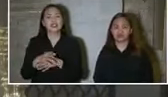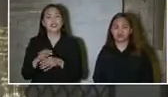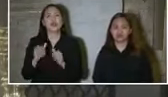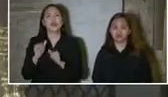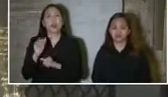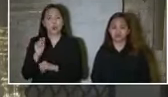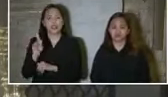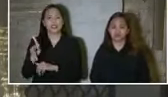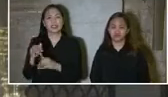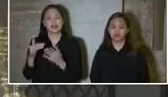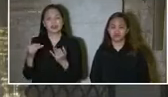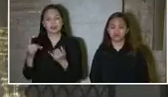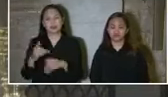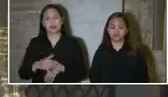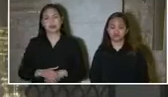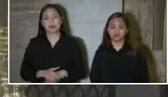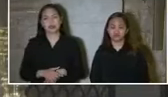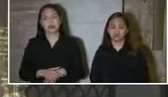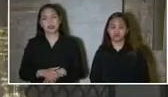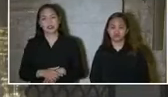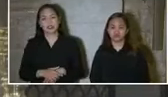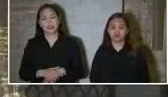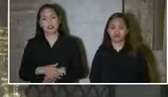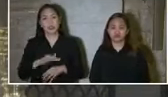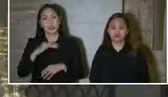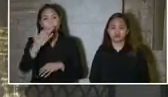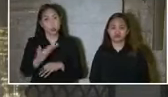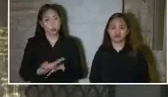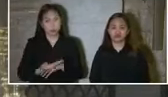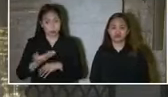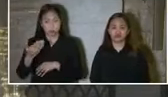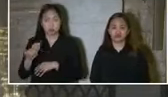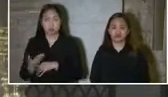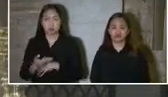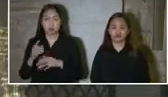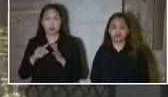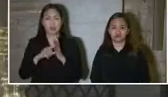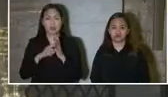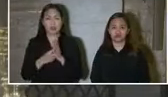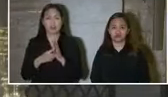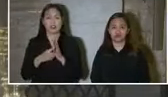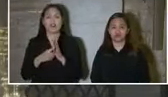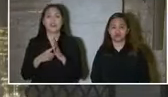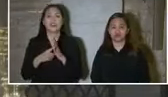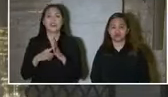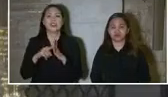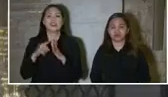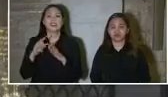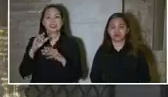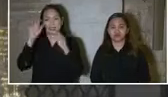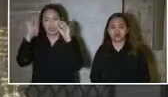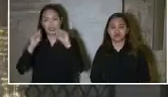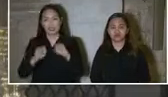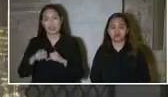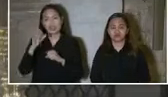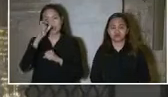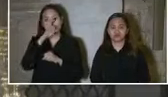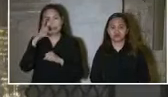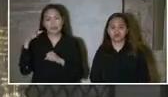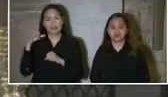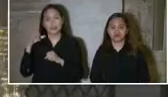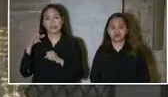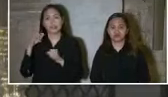at the moment. So we invite everyone to begin the season of Lent this Ash Wednesday by observing